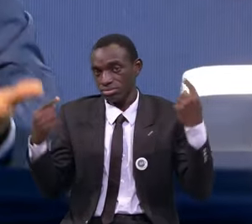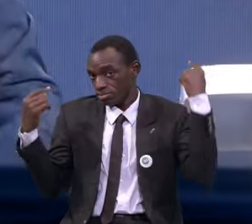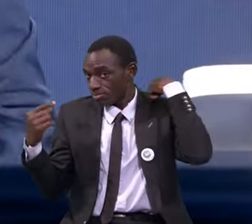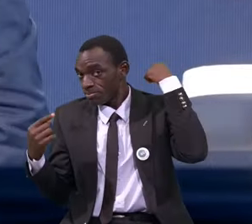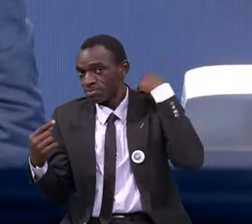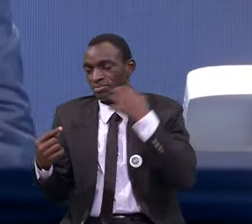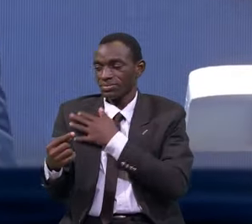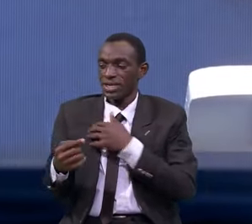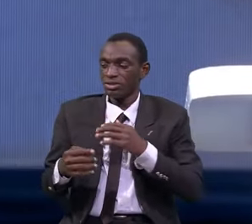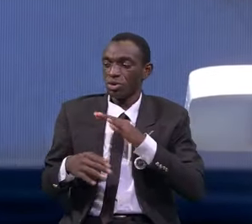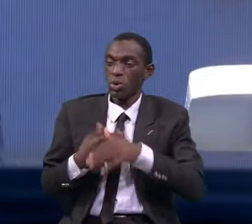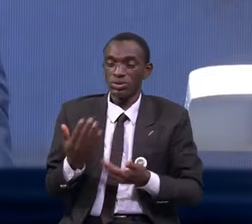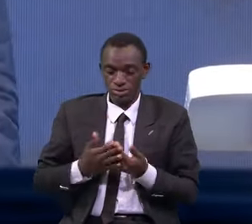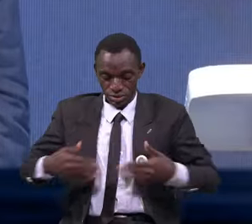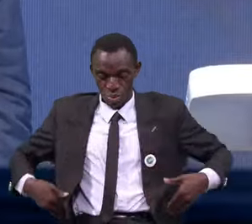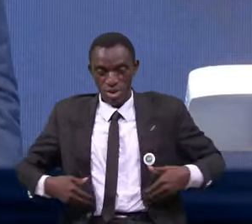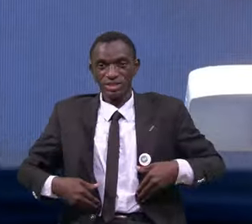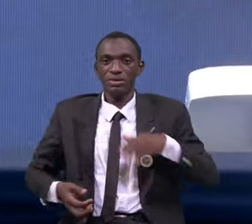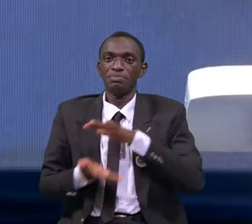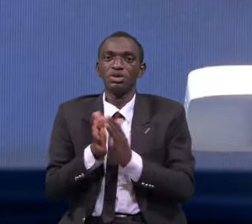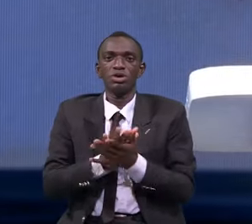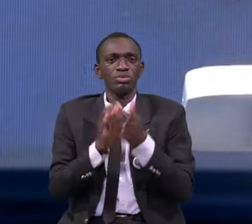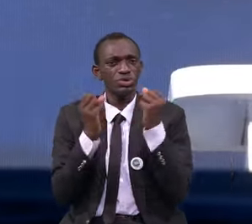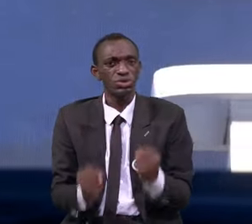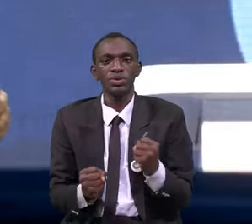received strength.